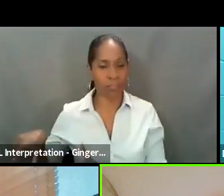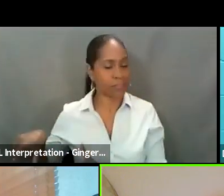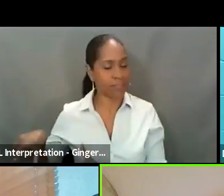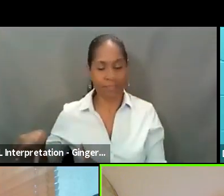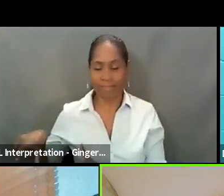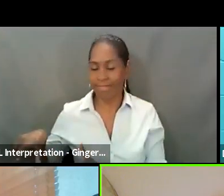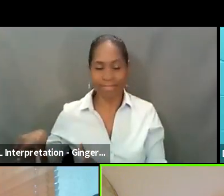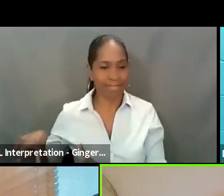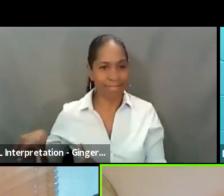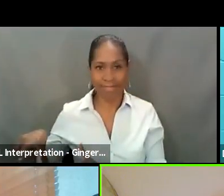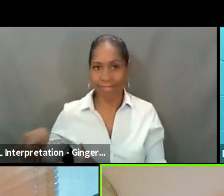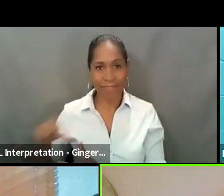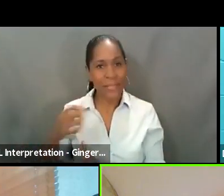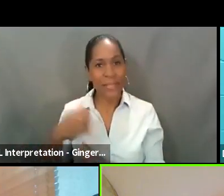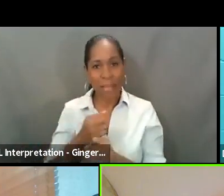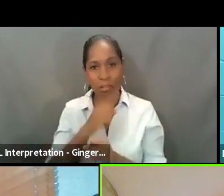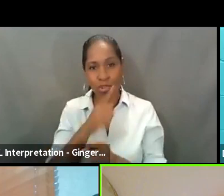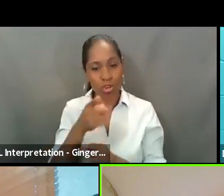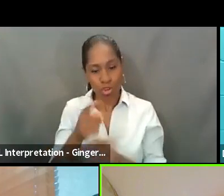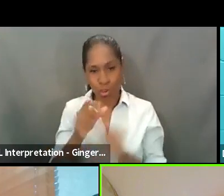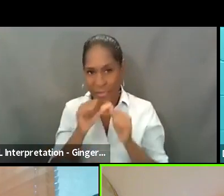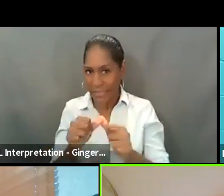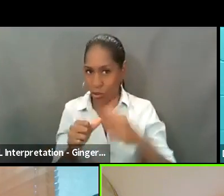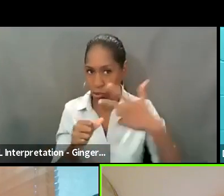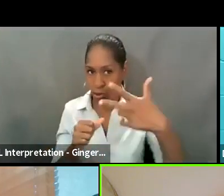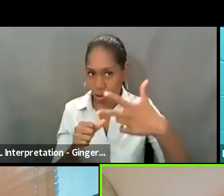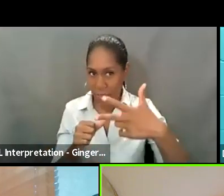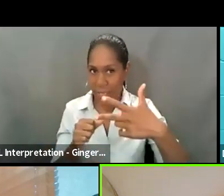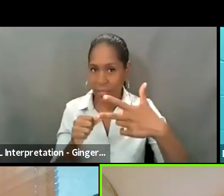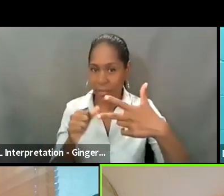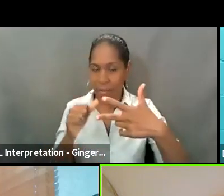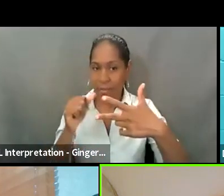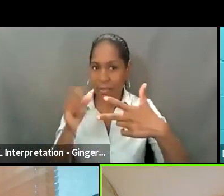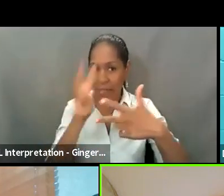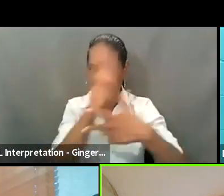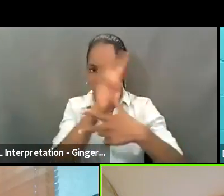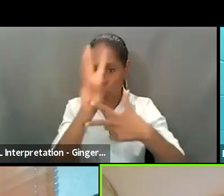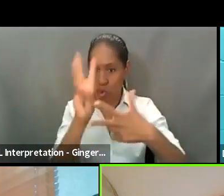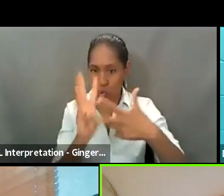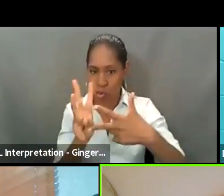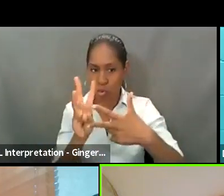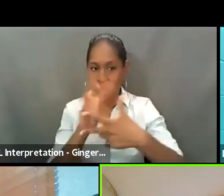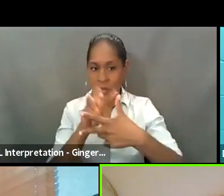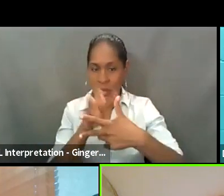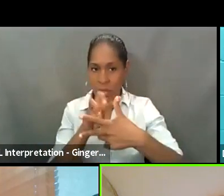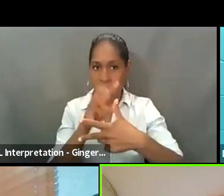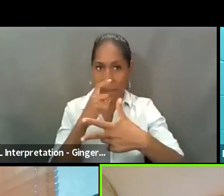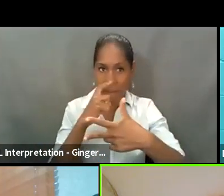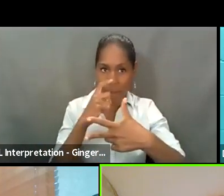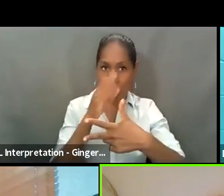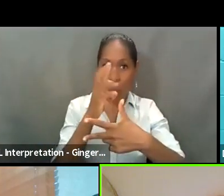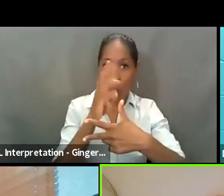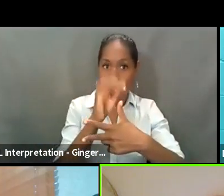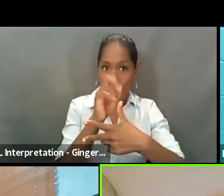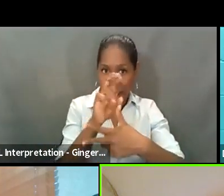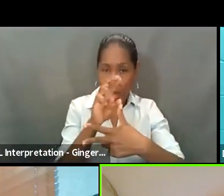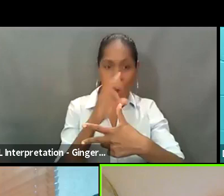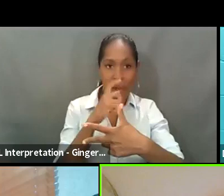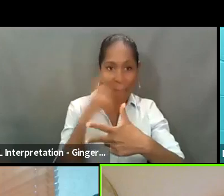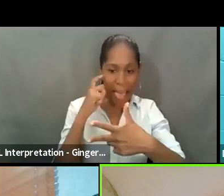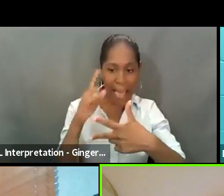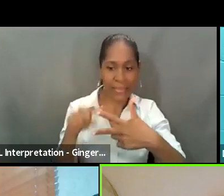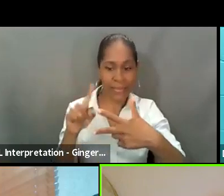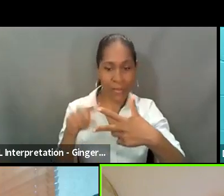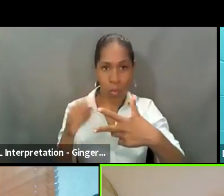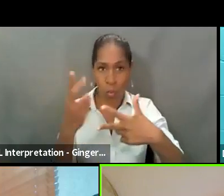3 W's: wear your mask, wash your hands, wait 6 feet from others, until we